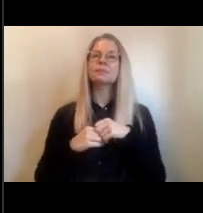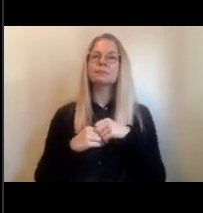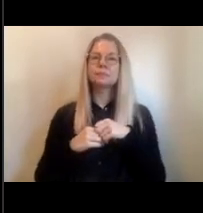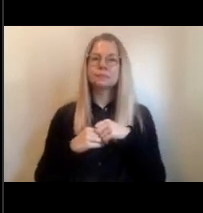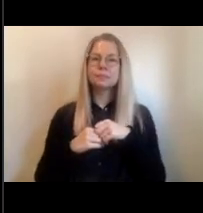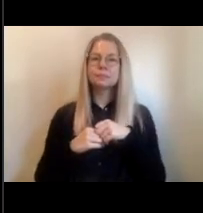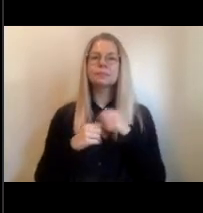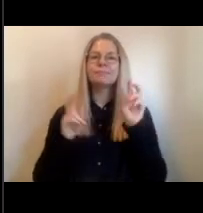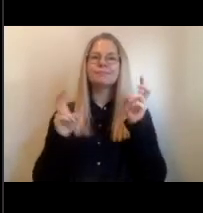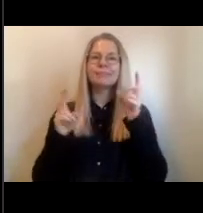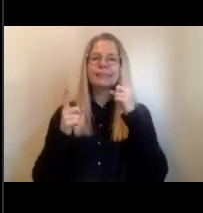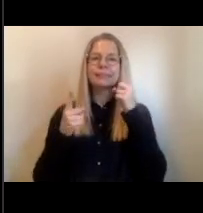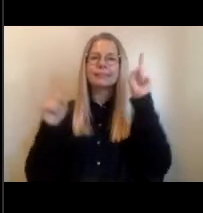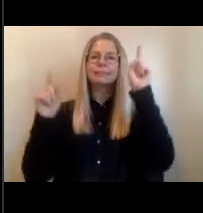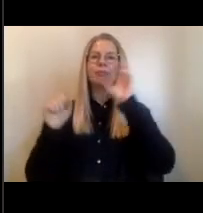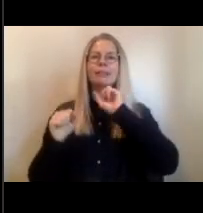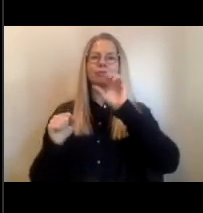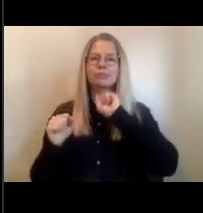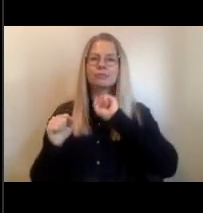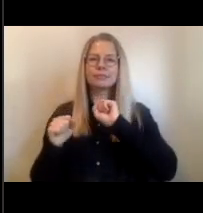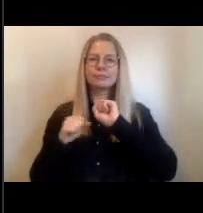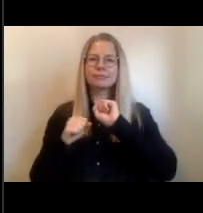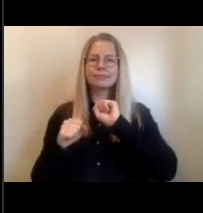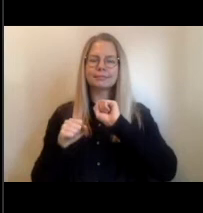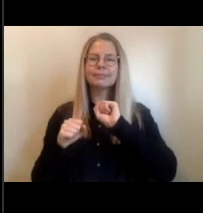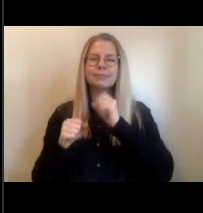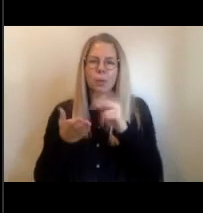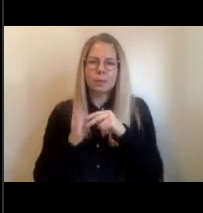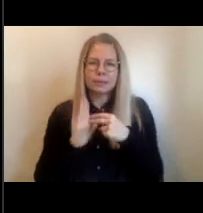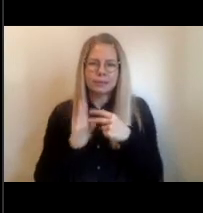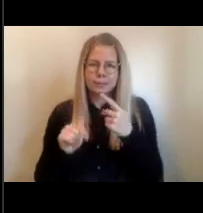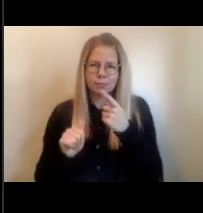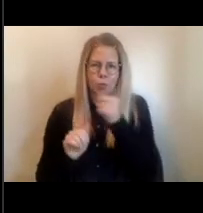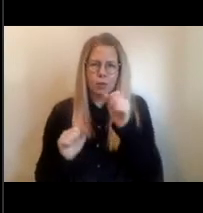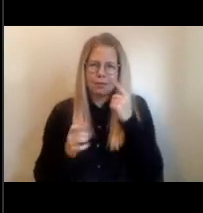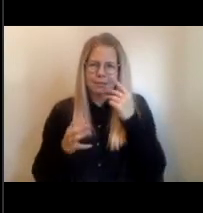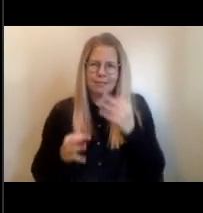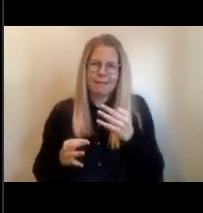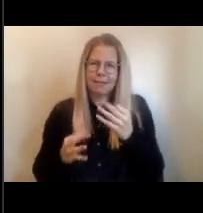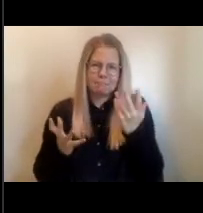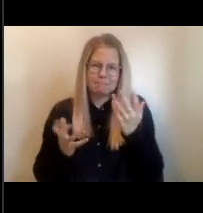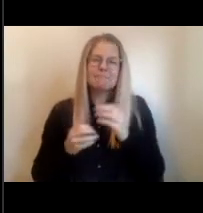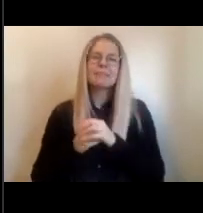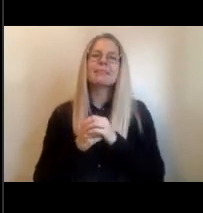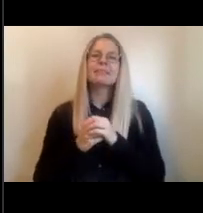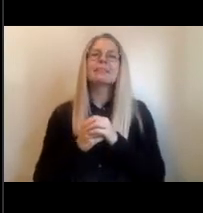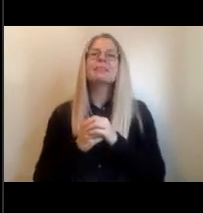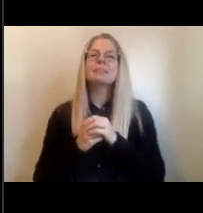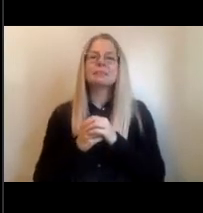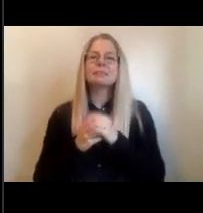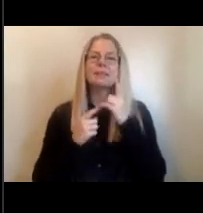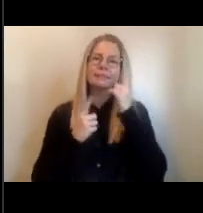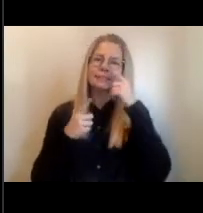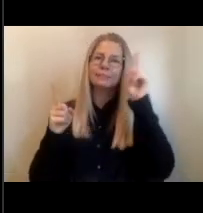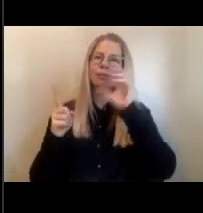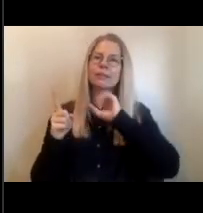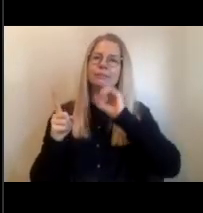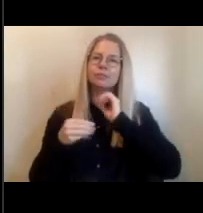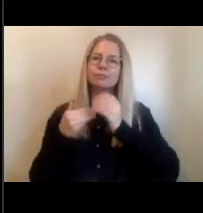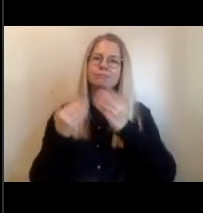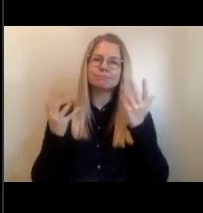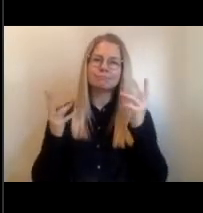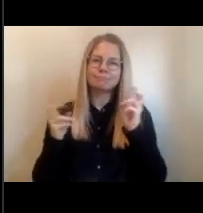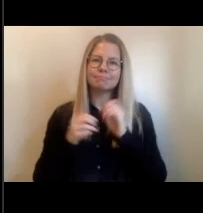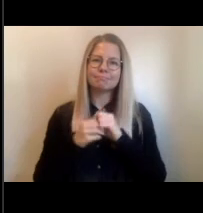rate yourself in terms of successful aging, with 1 being amongst the least successful and 10 being amongst